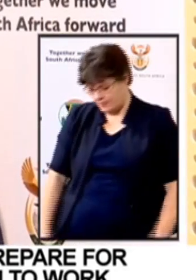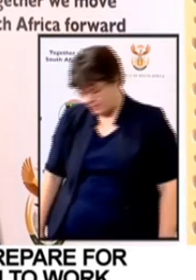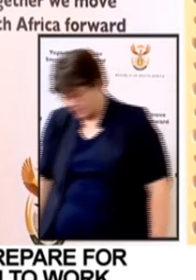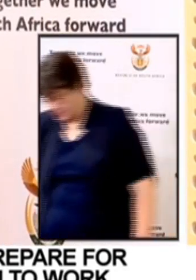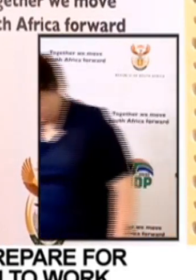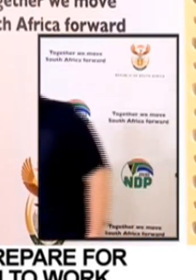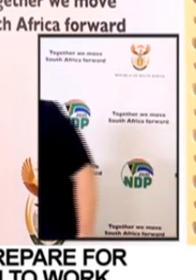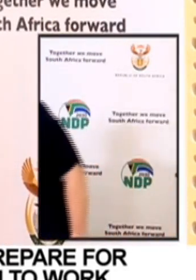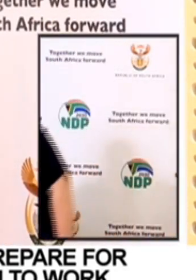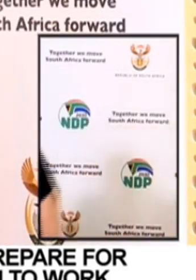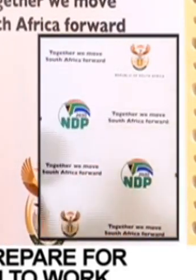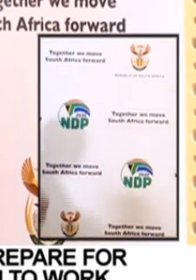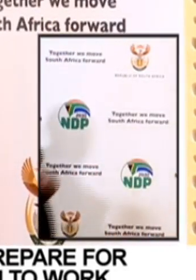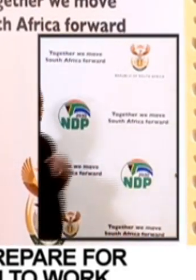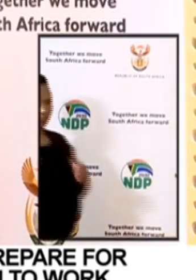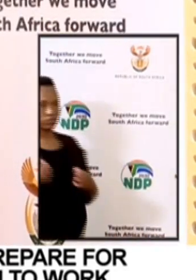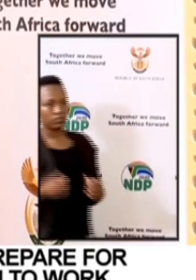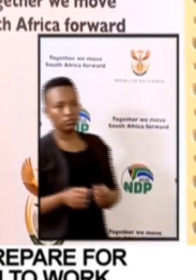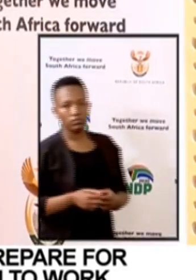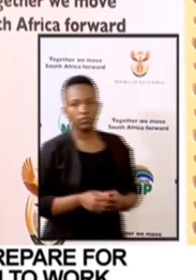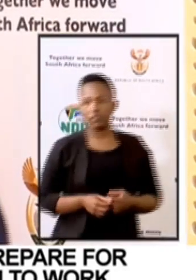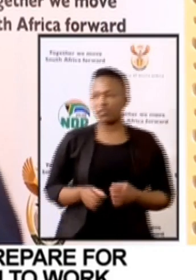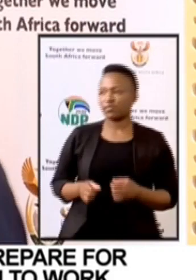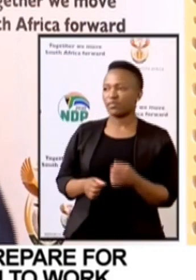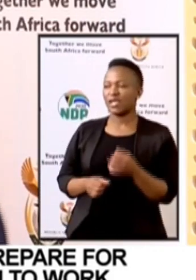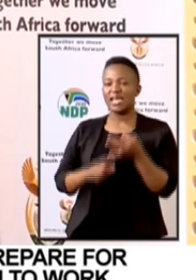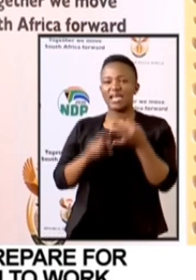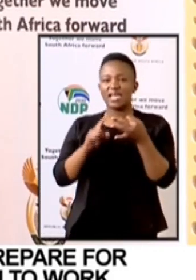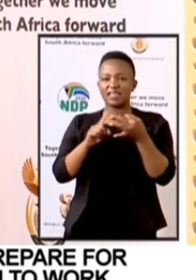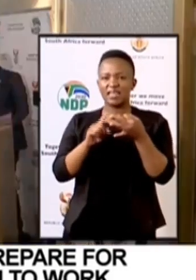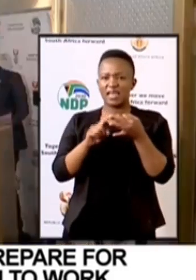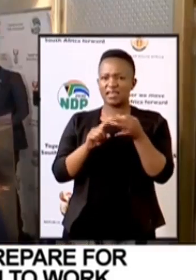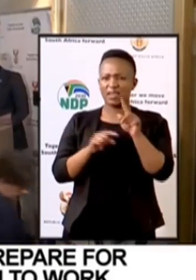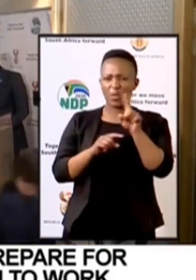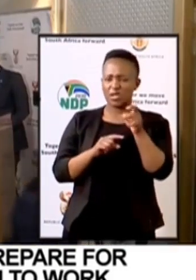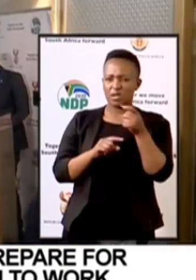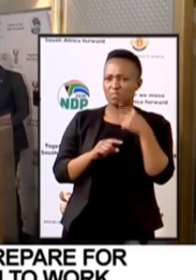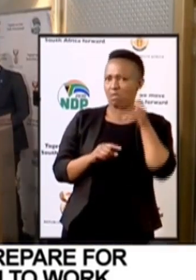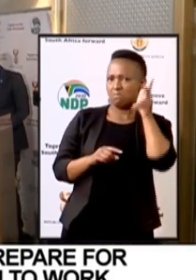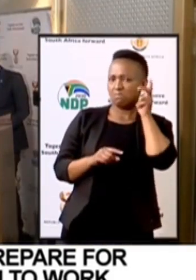We did not get the third question. Can you repeat it, please?